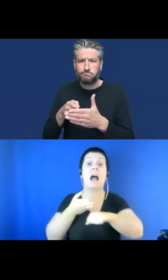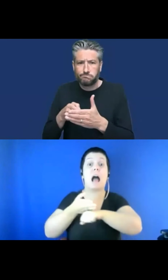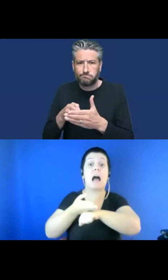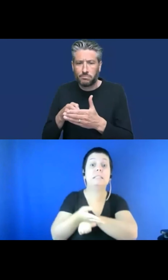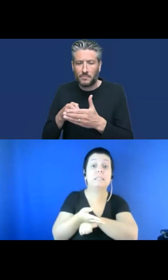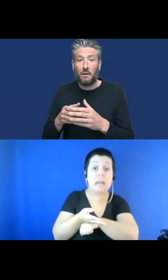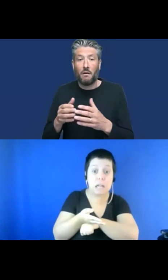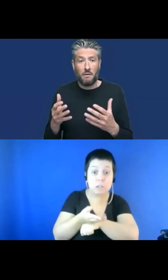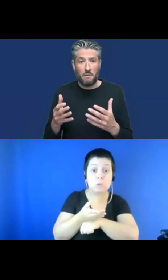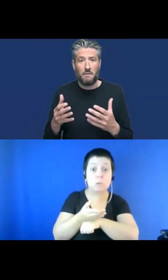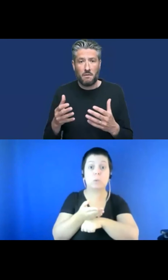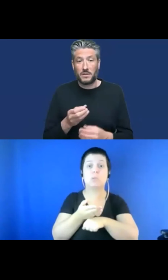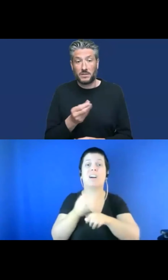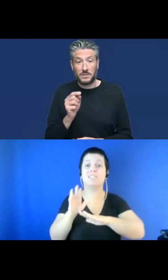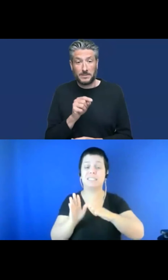actual barrier.